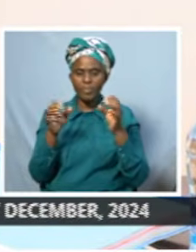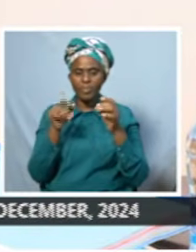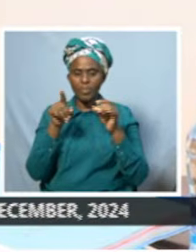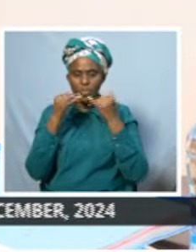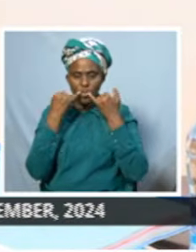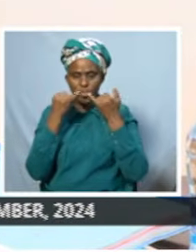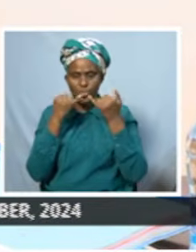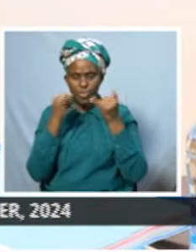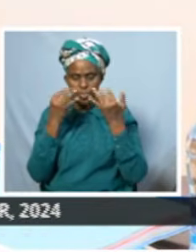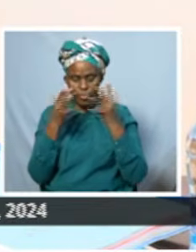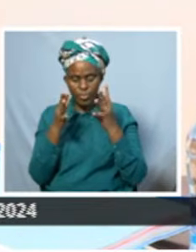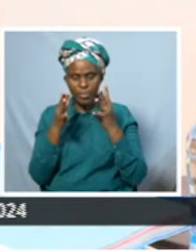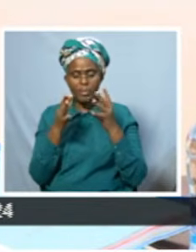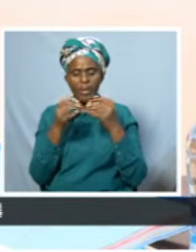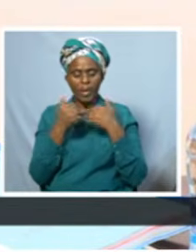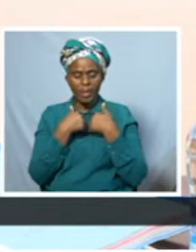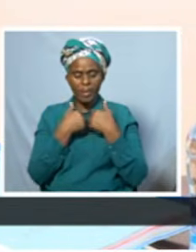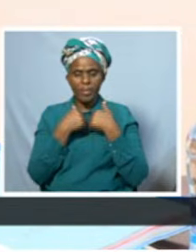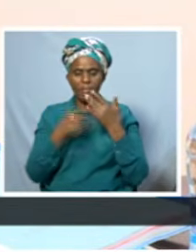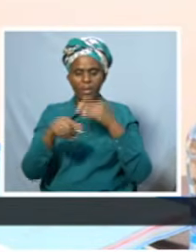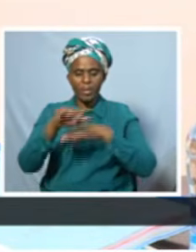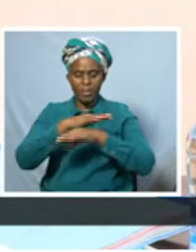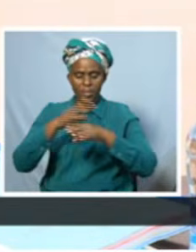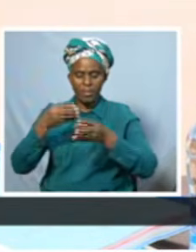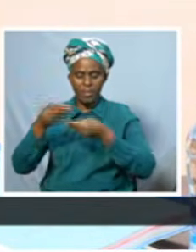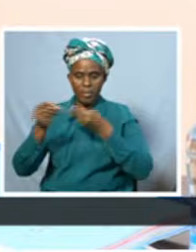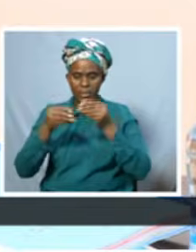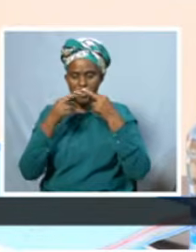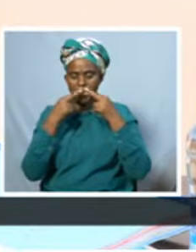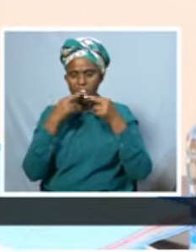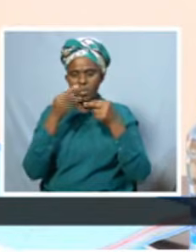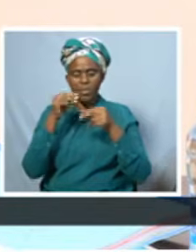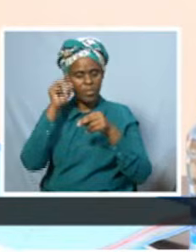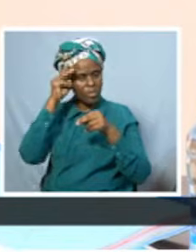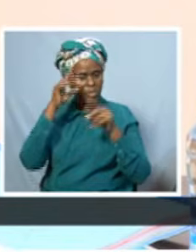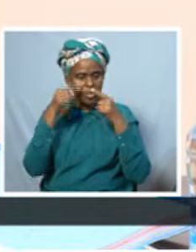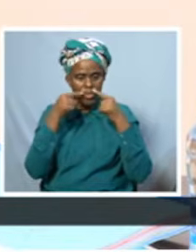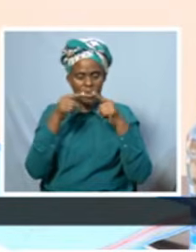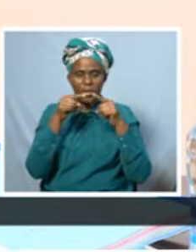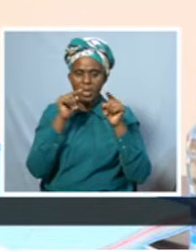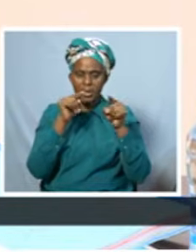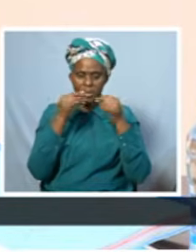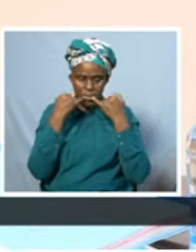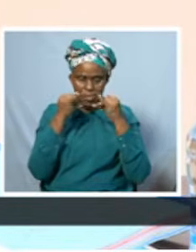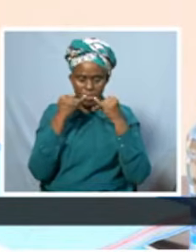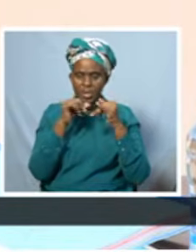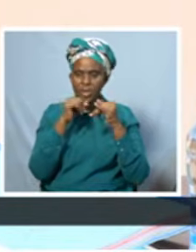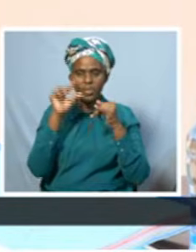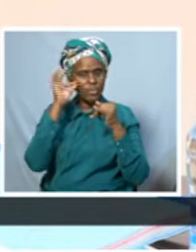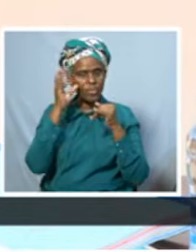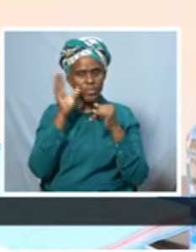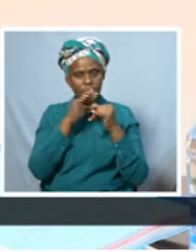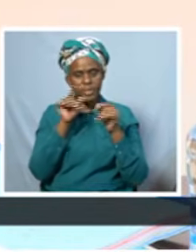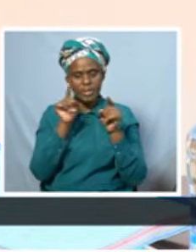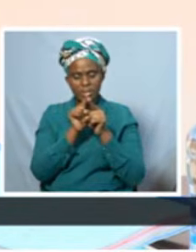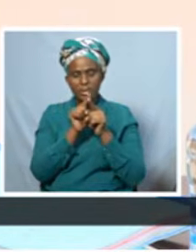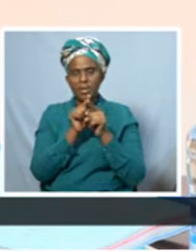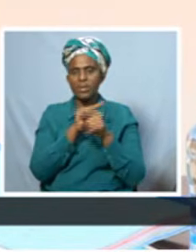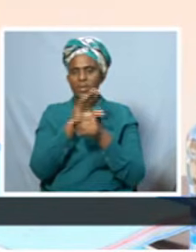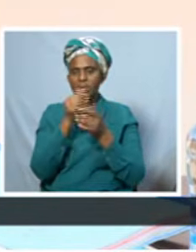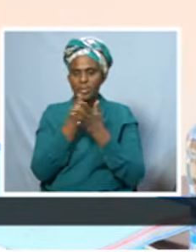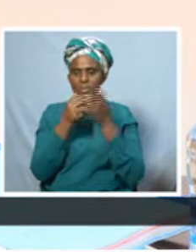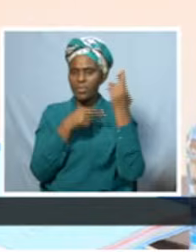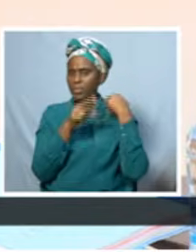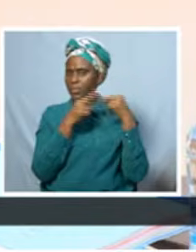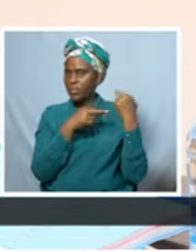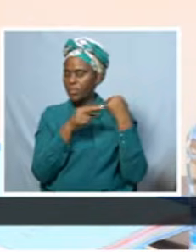informed that there was an over expenditure as a result of ministerial circular, and the information was noted. Costs are being